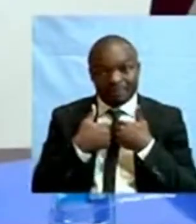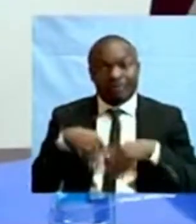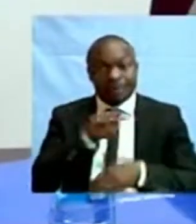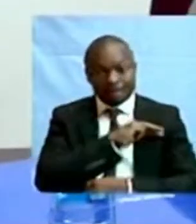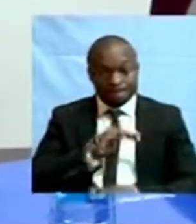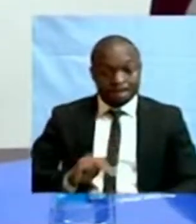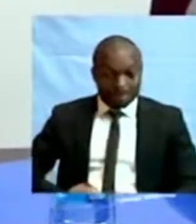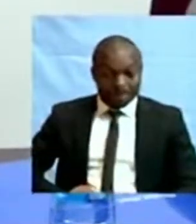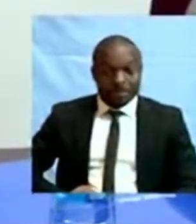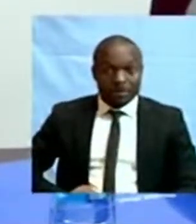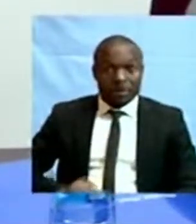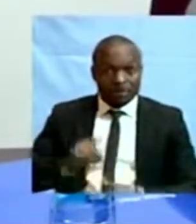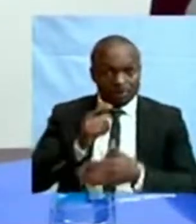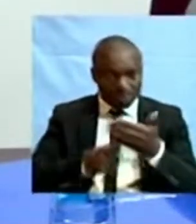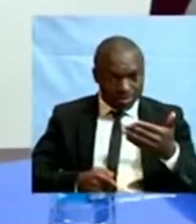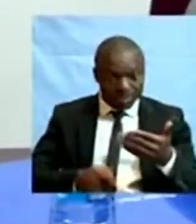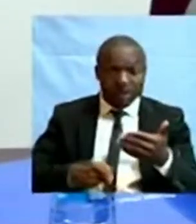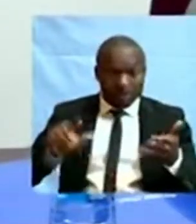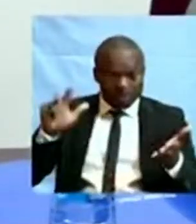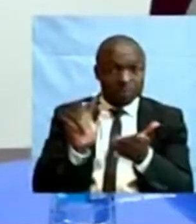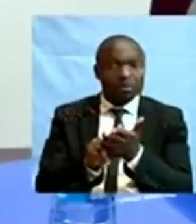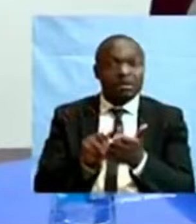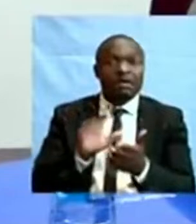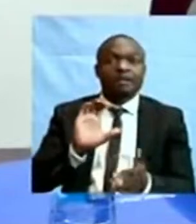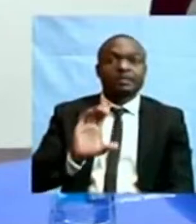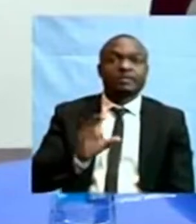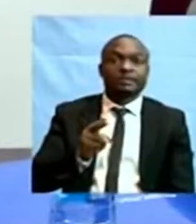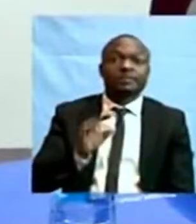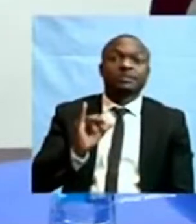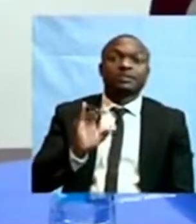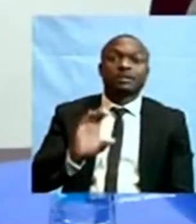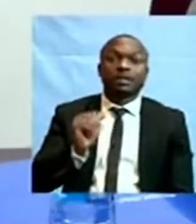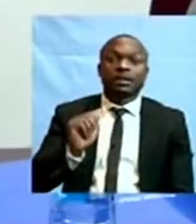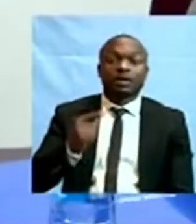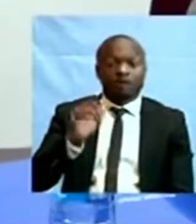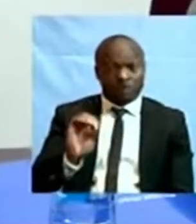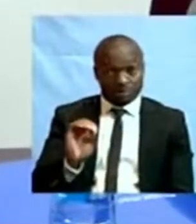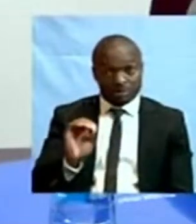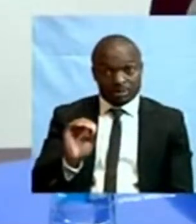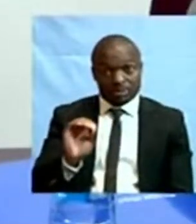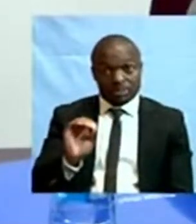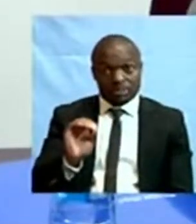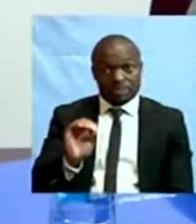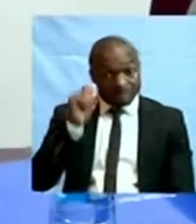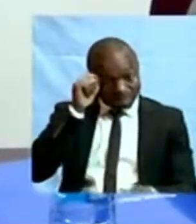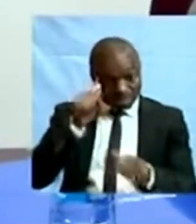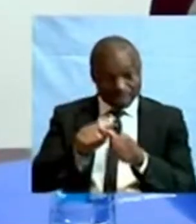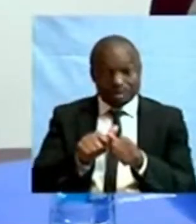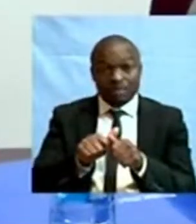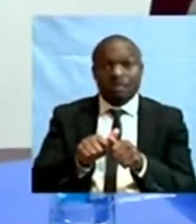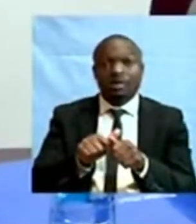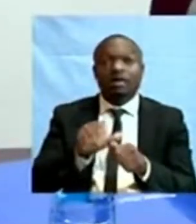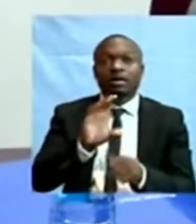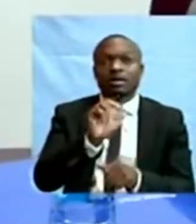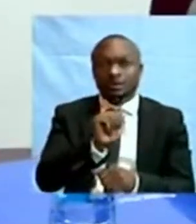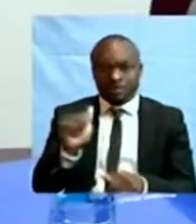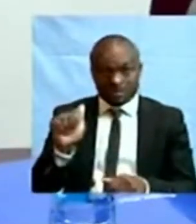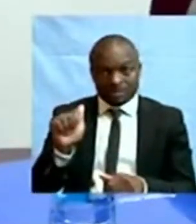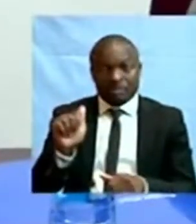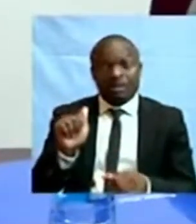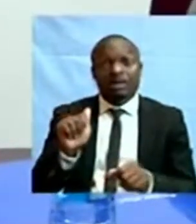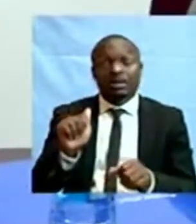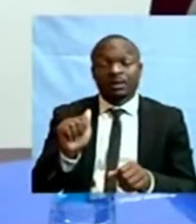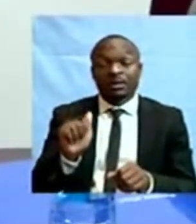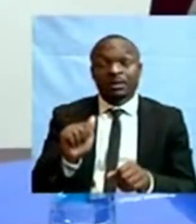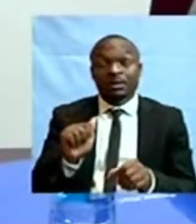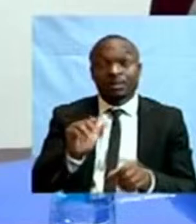of what we call, we have signed the Chicago Convention, which established the International Civil Aviation Organization with its standards